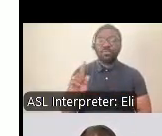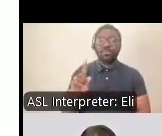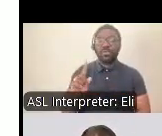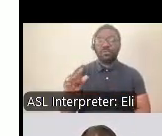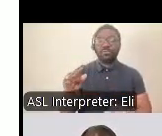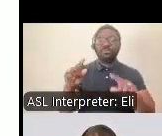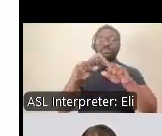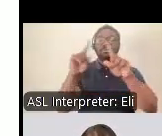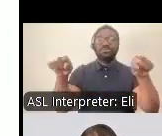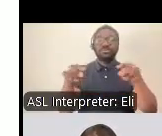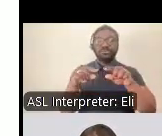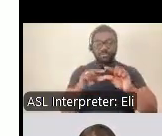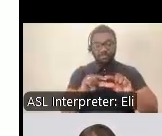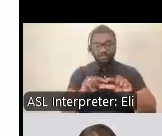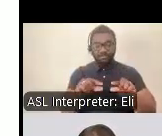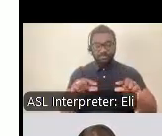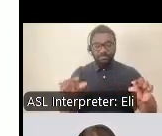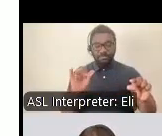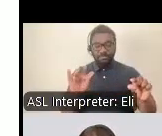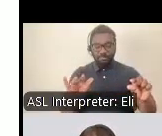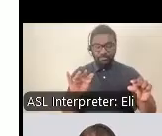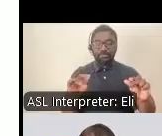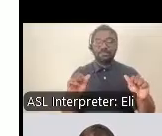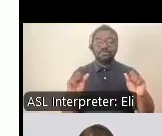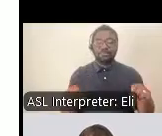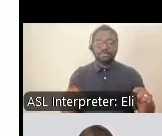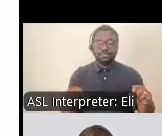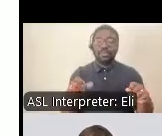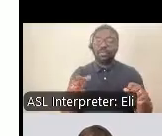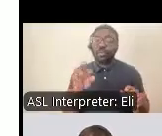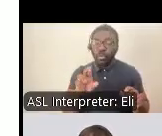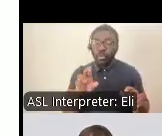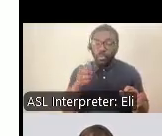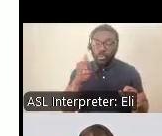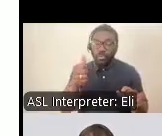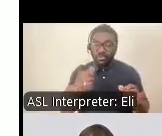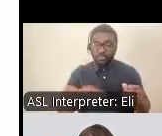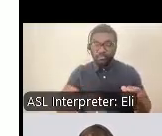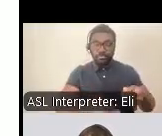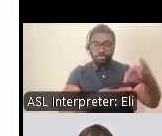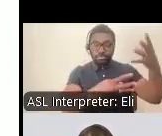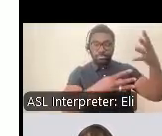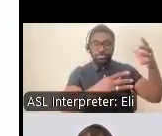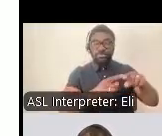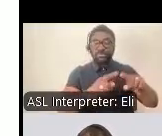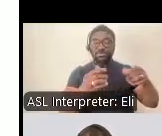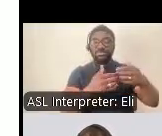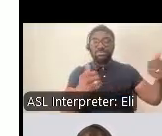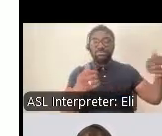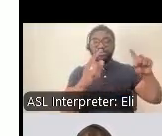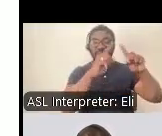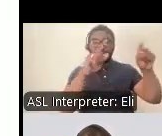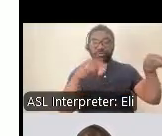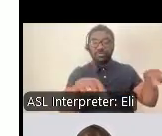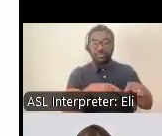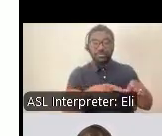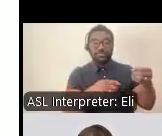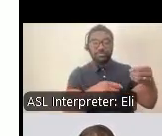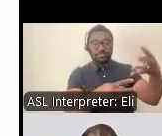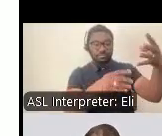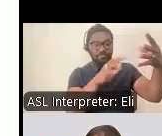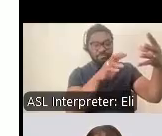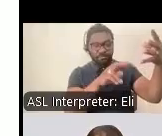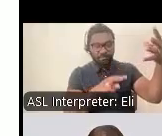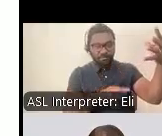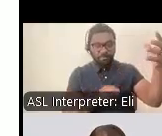deck. You also have the option to open the captioning webpage in a new browser, and the links have been posted in the